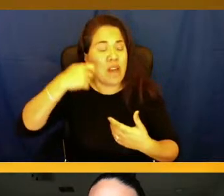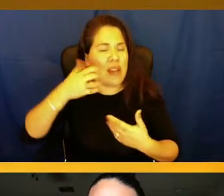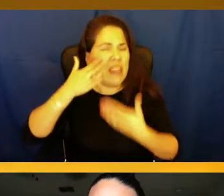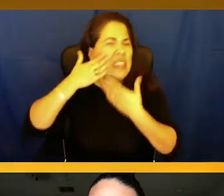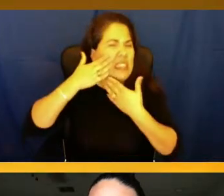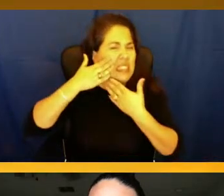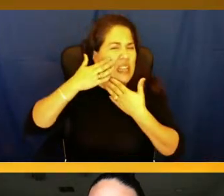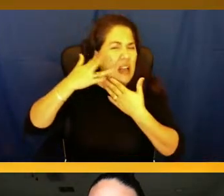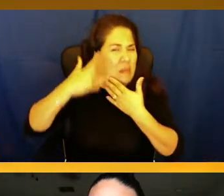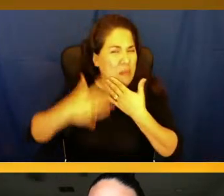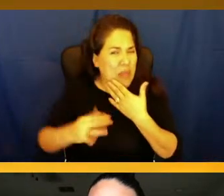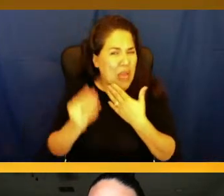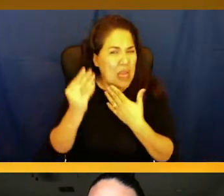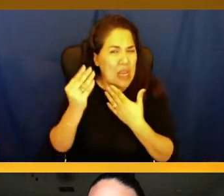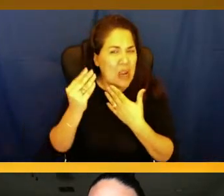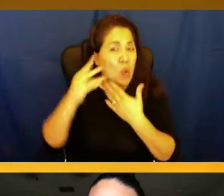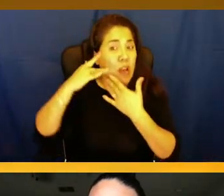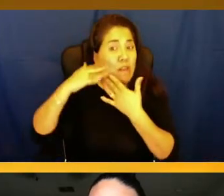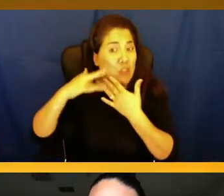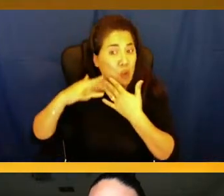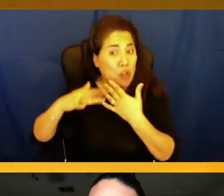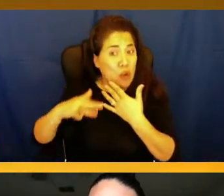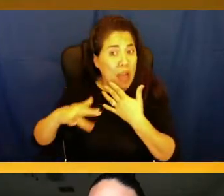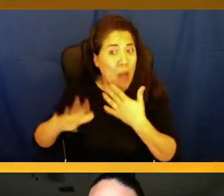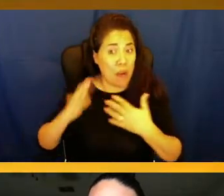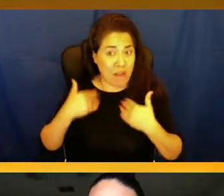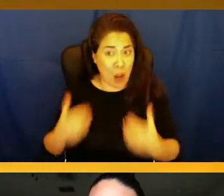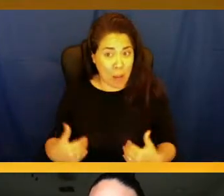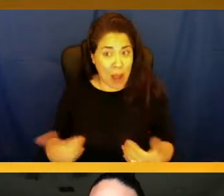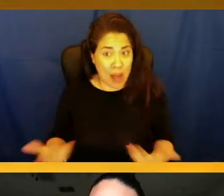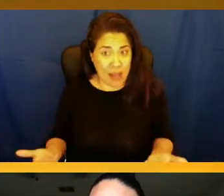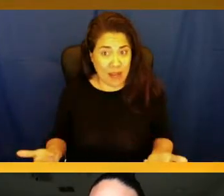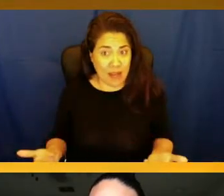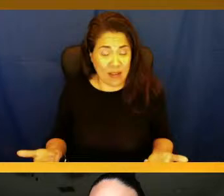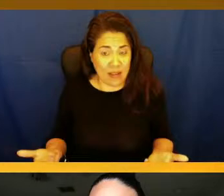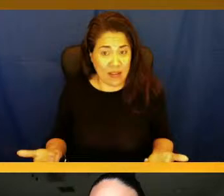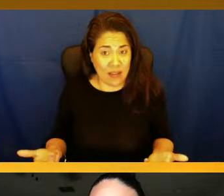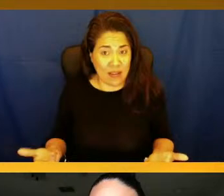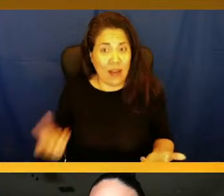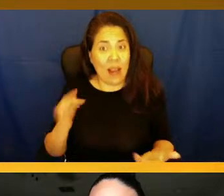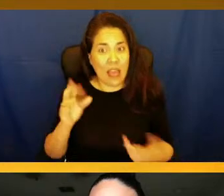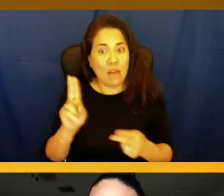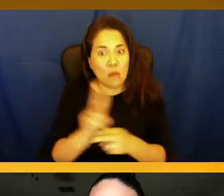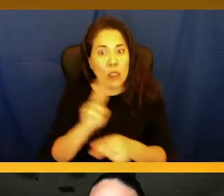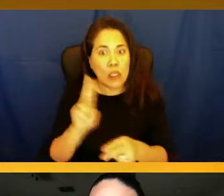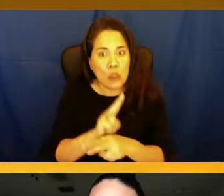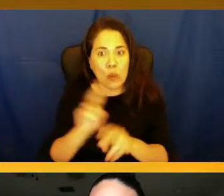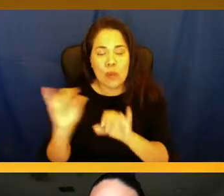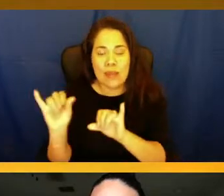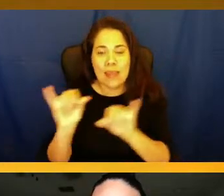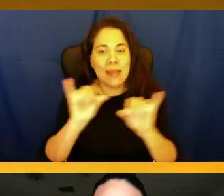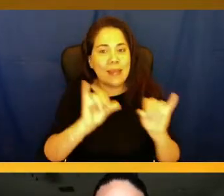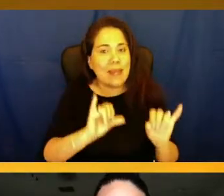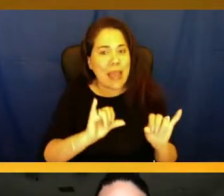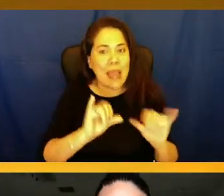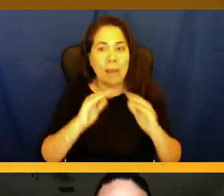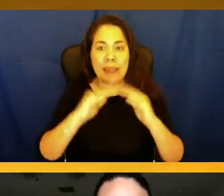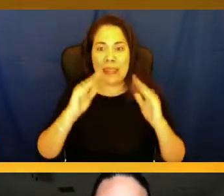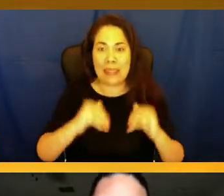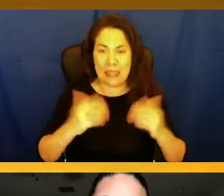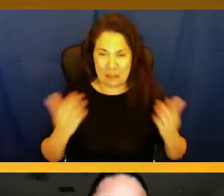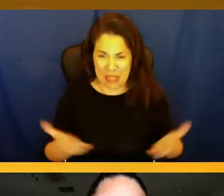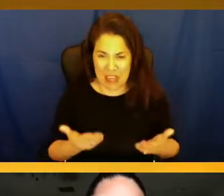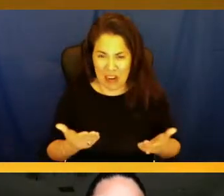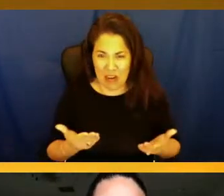that blood would have trickled out of our bodies if we used the same systems here.